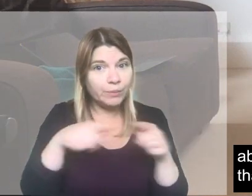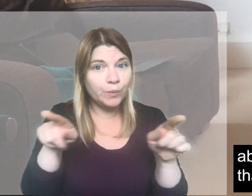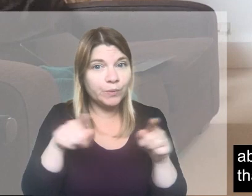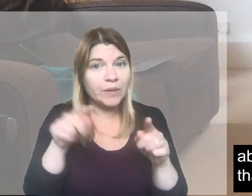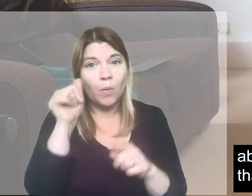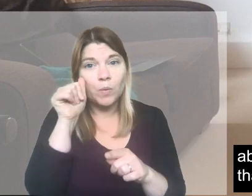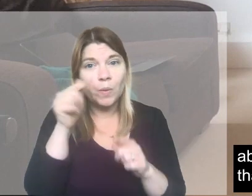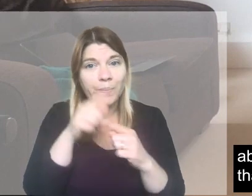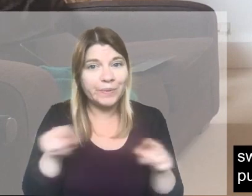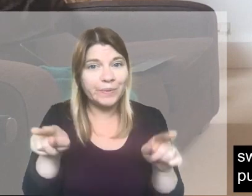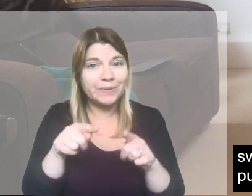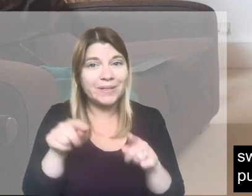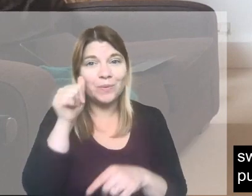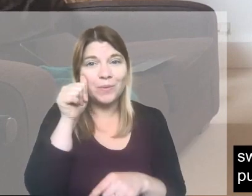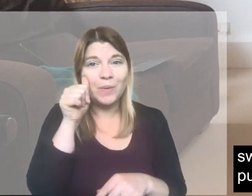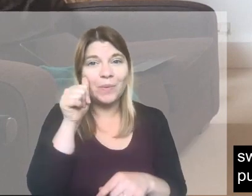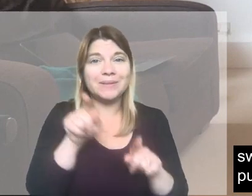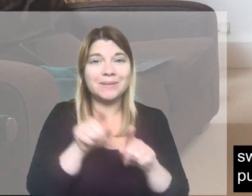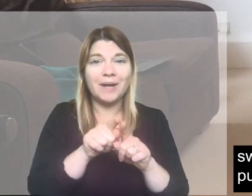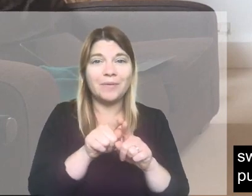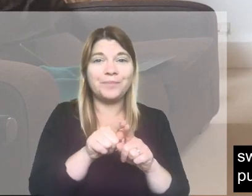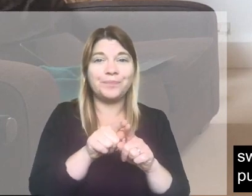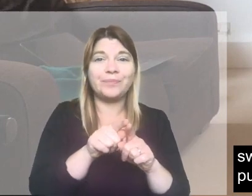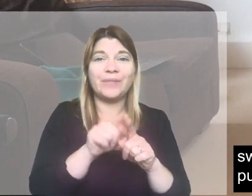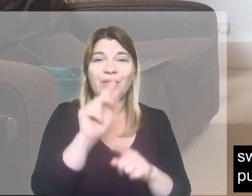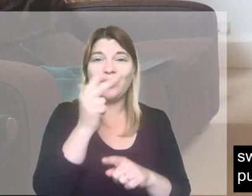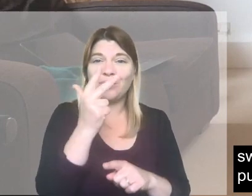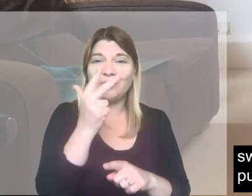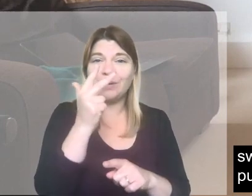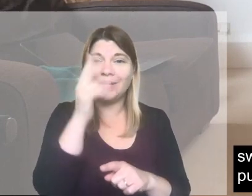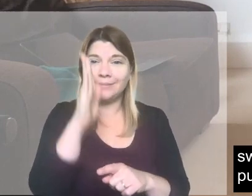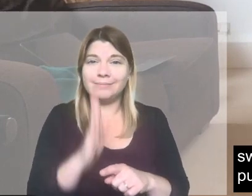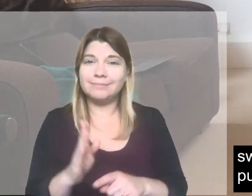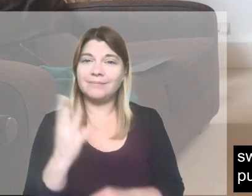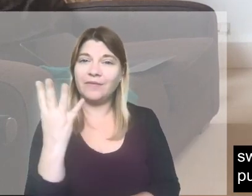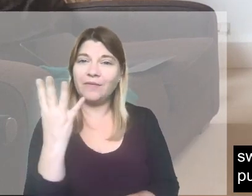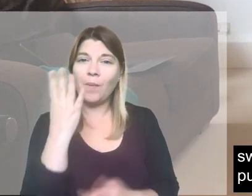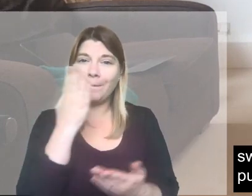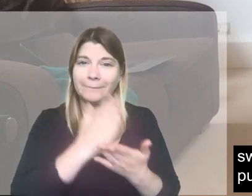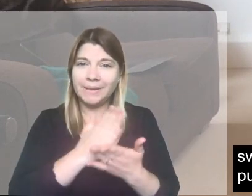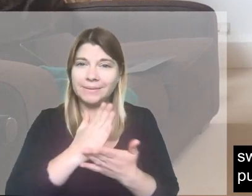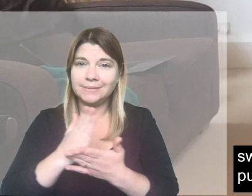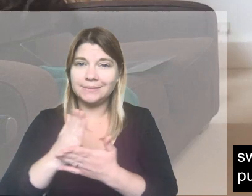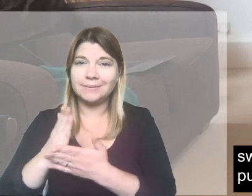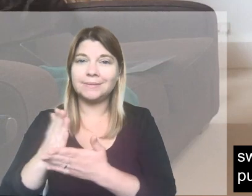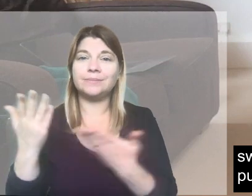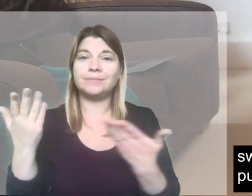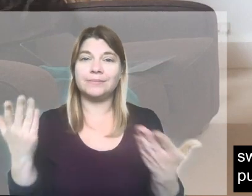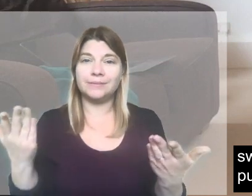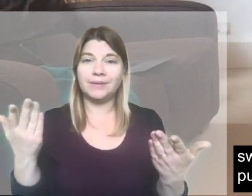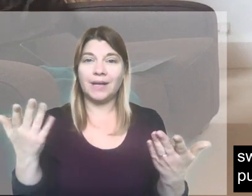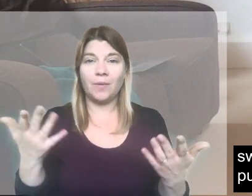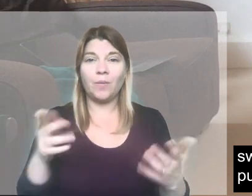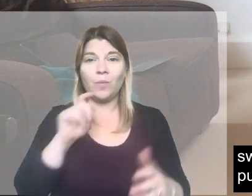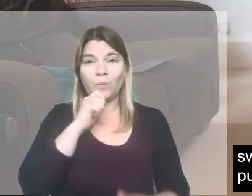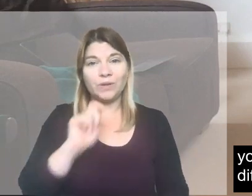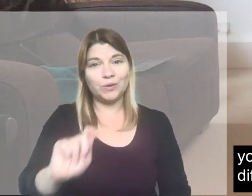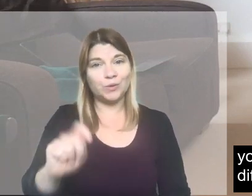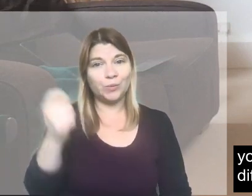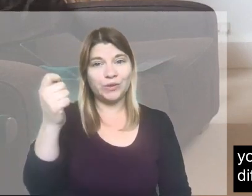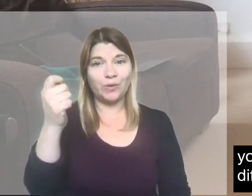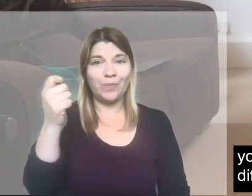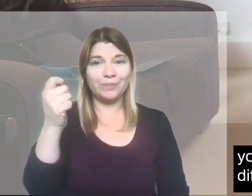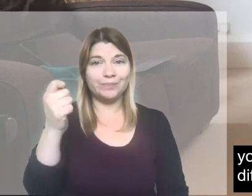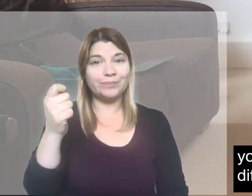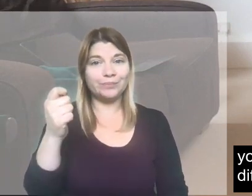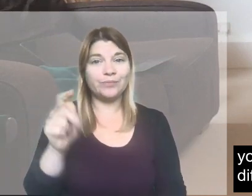gives us that sort of swinging sensation. And I'm just going to put the track on and I'm going to invite you